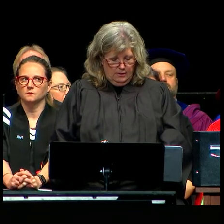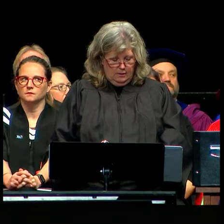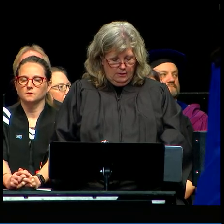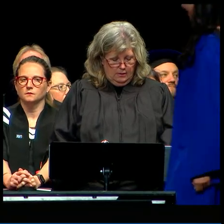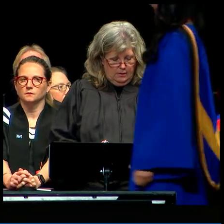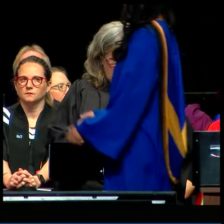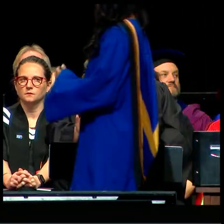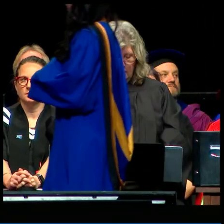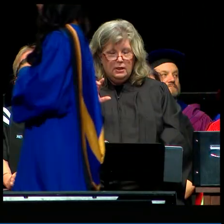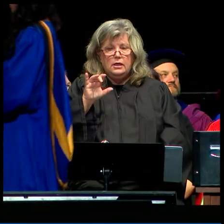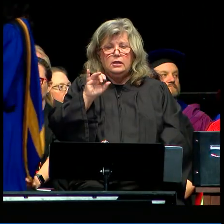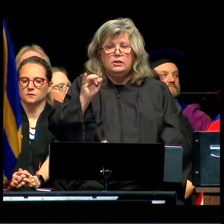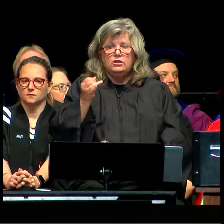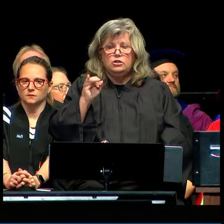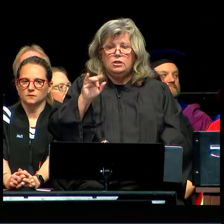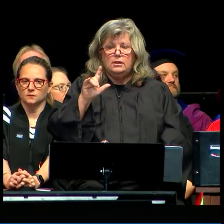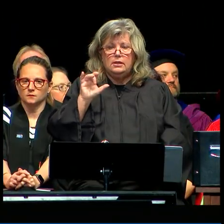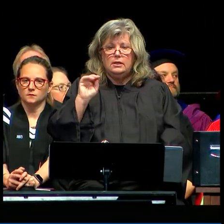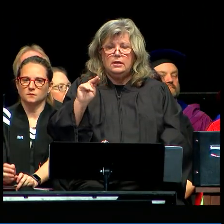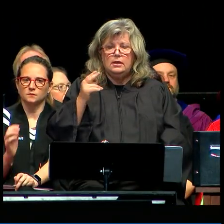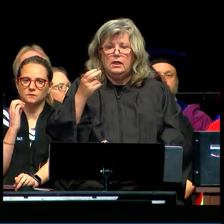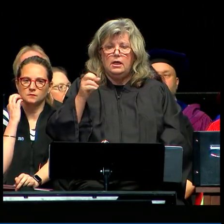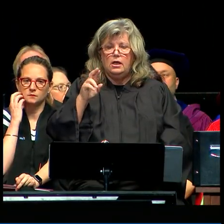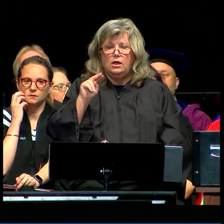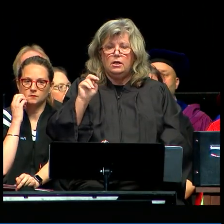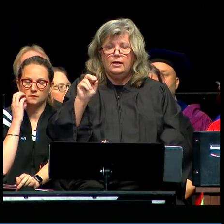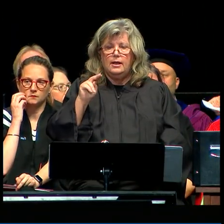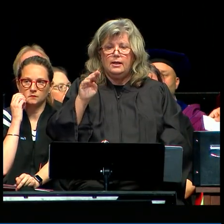Jillian Hernani, with distinction.